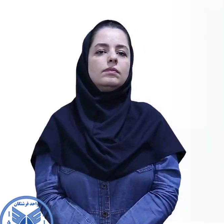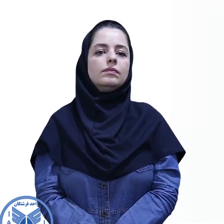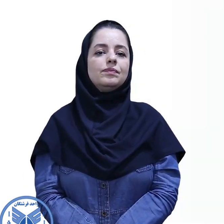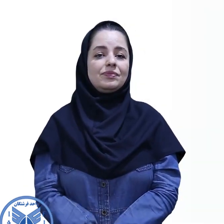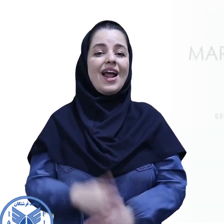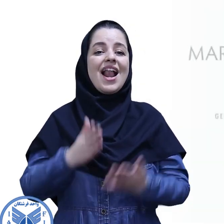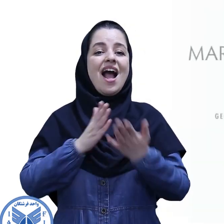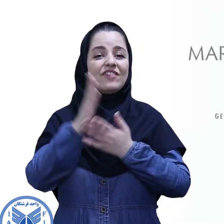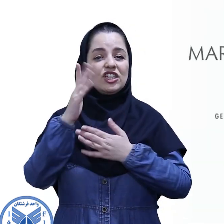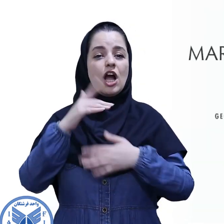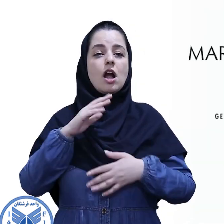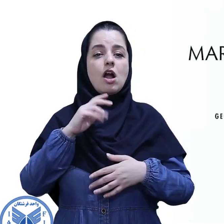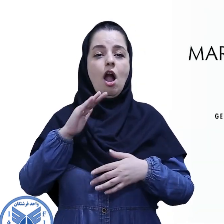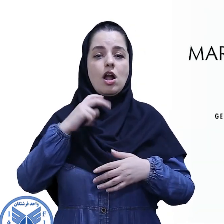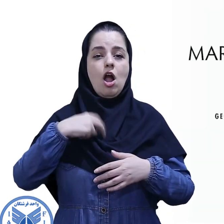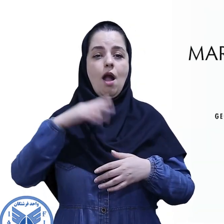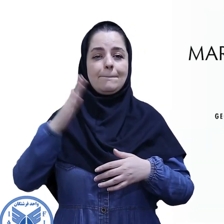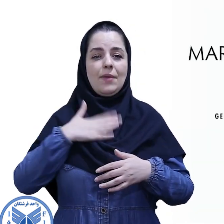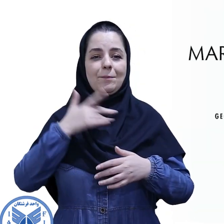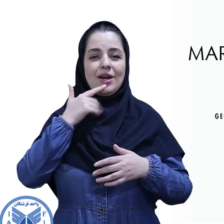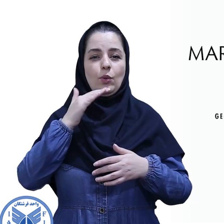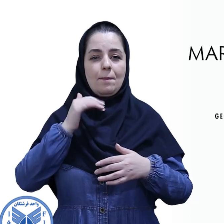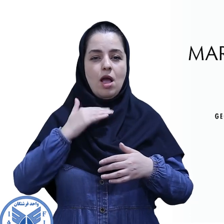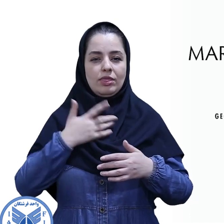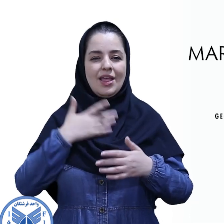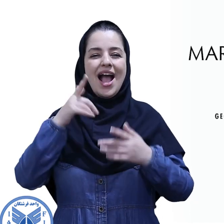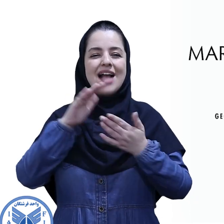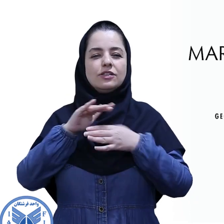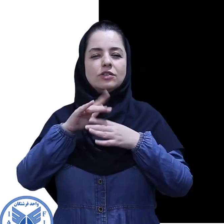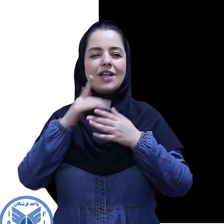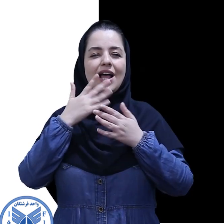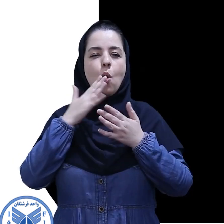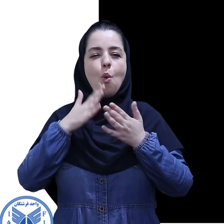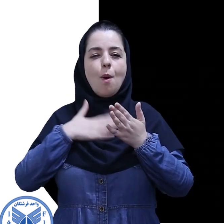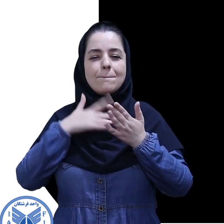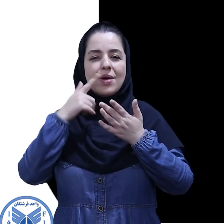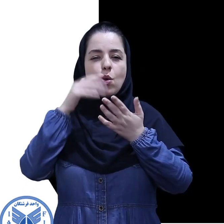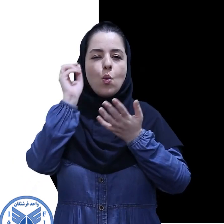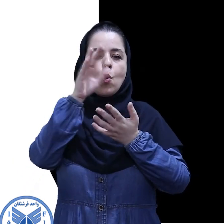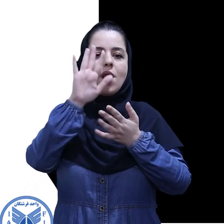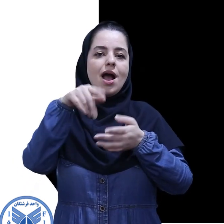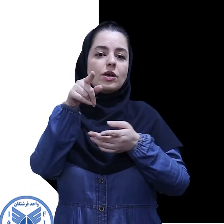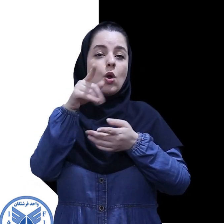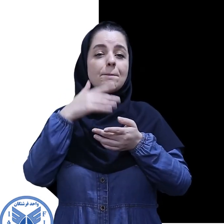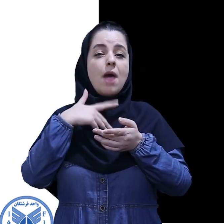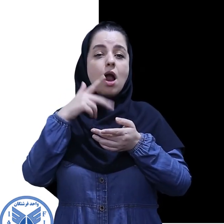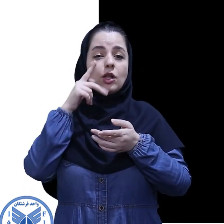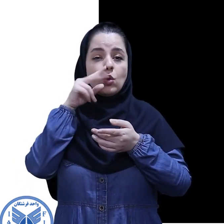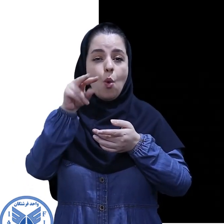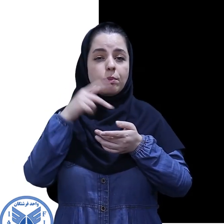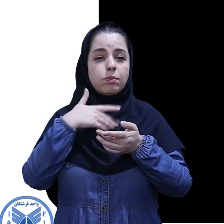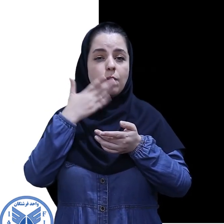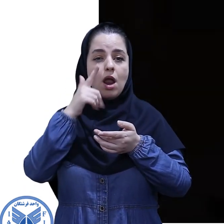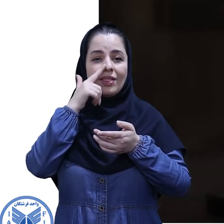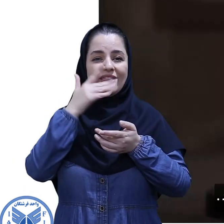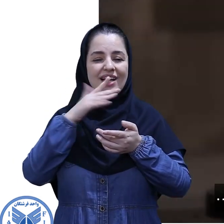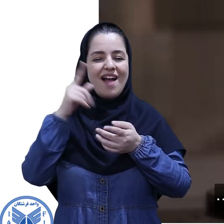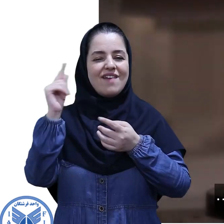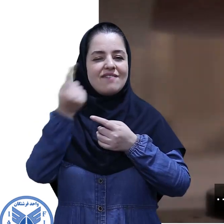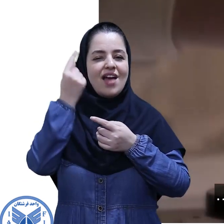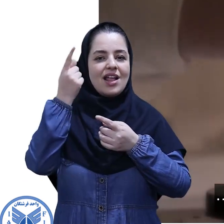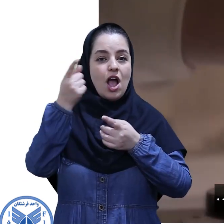The gum print is based on the light sensitivity of chromium. Mungo Ponton is the first person to really